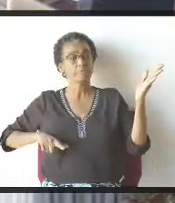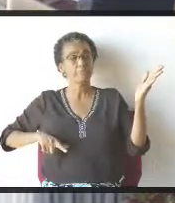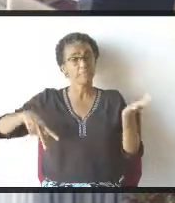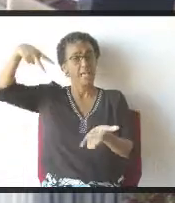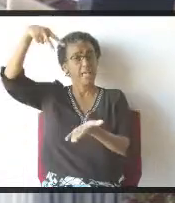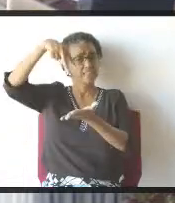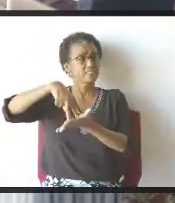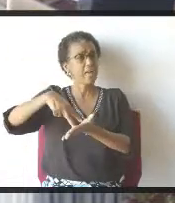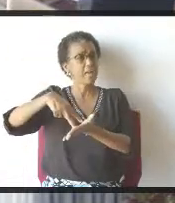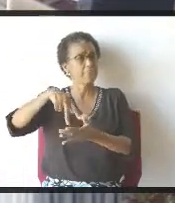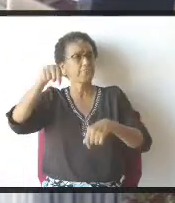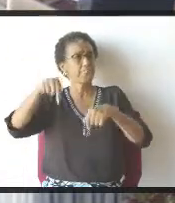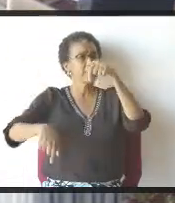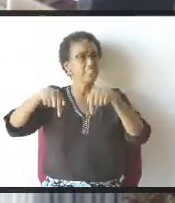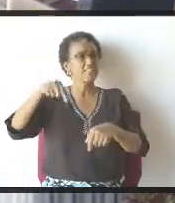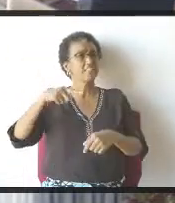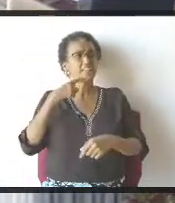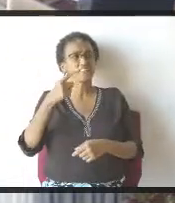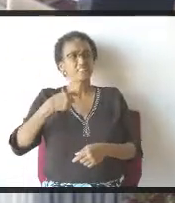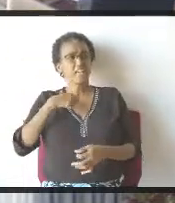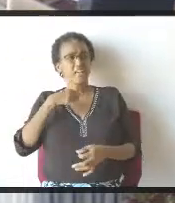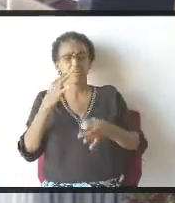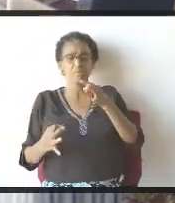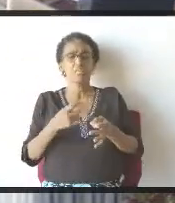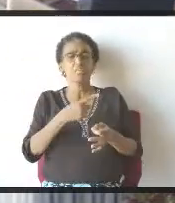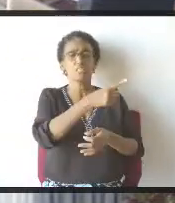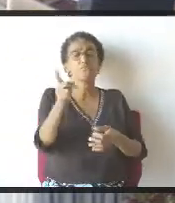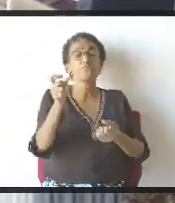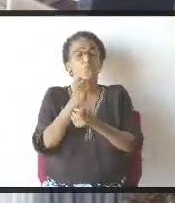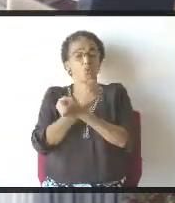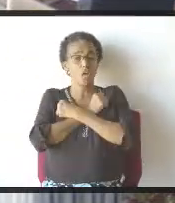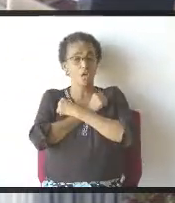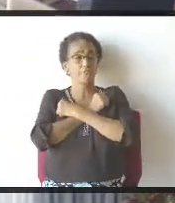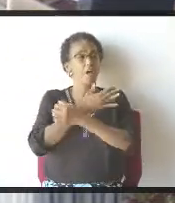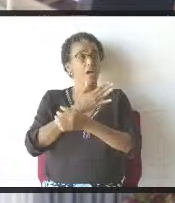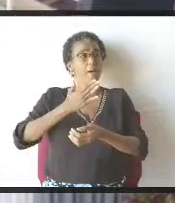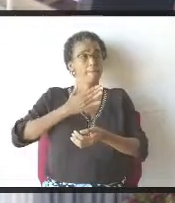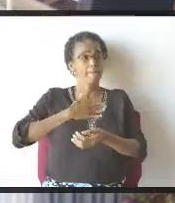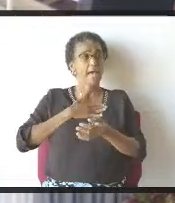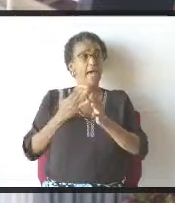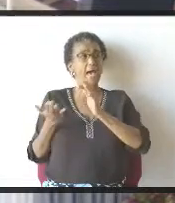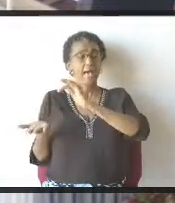stamp your feet. Stamp feet and stamp if you love.